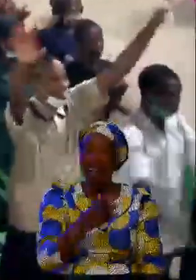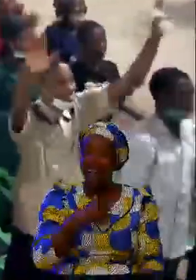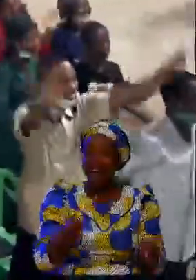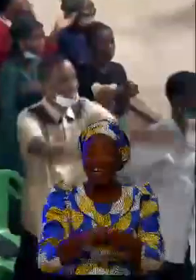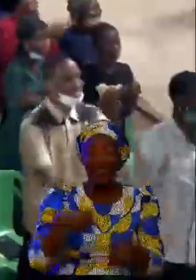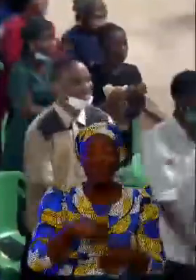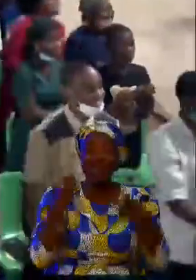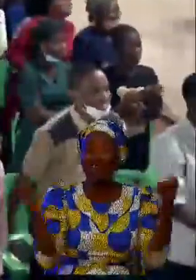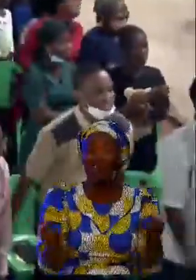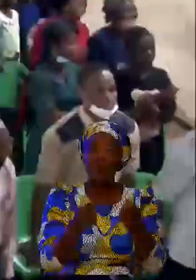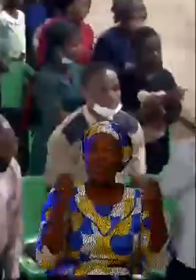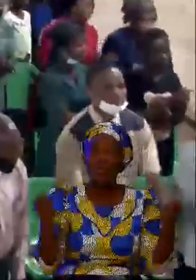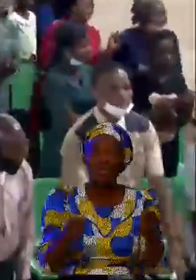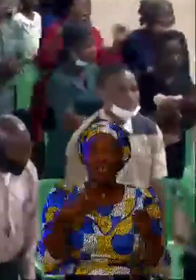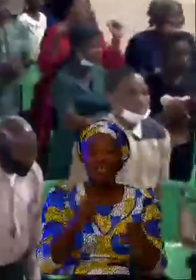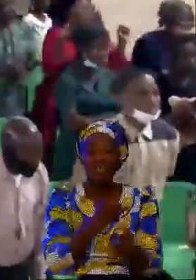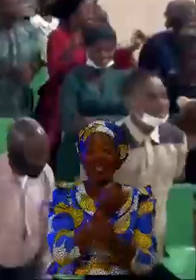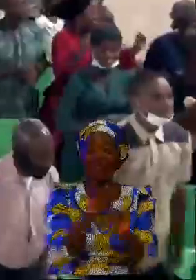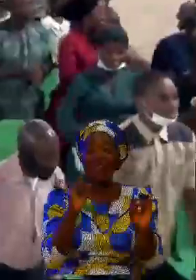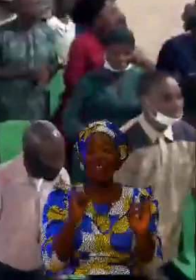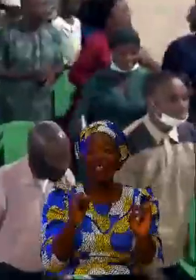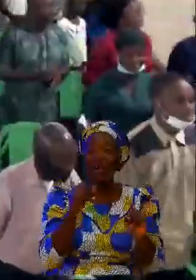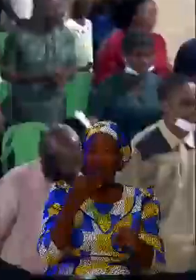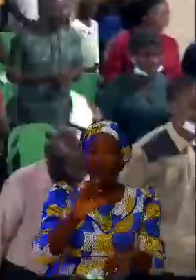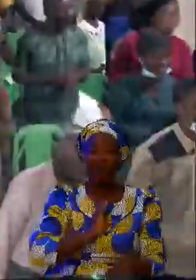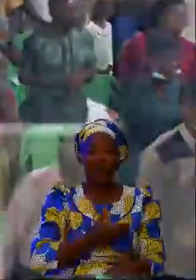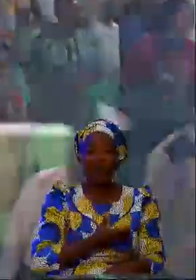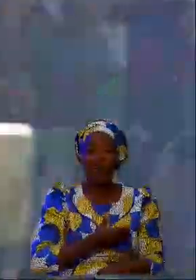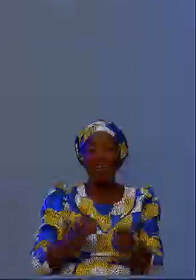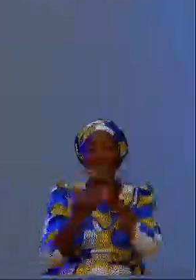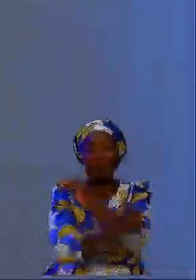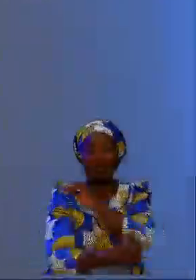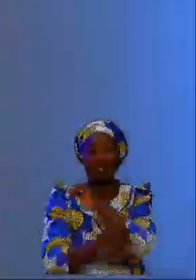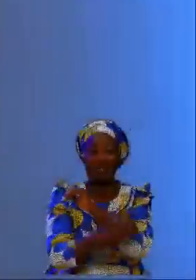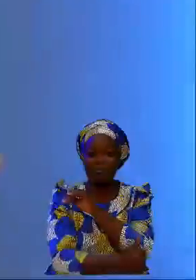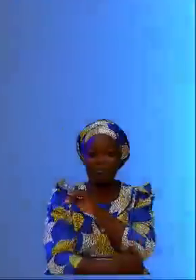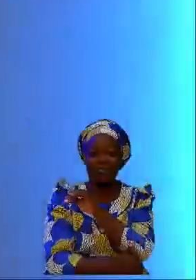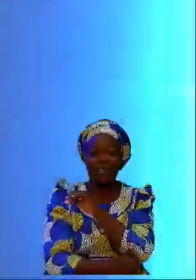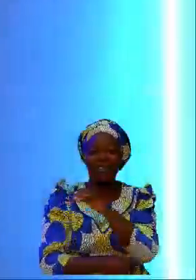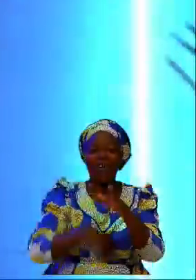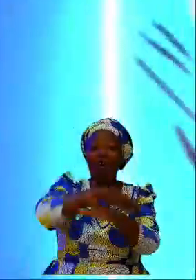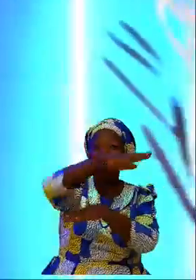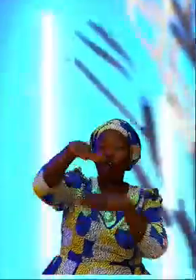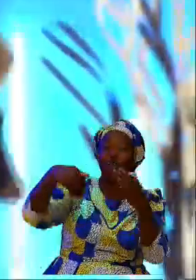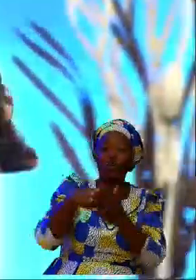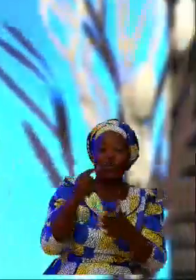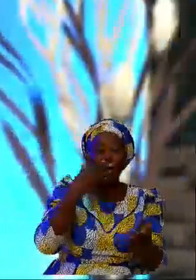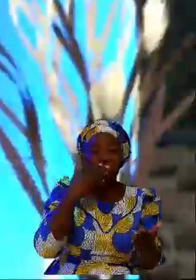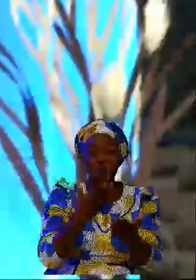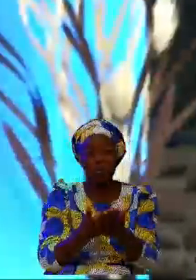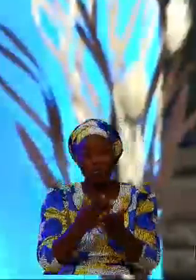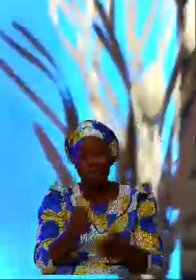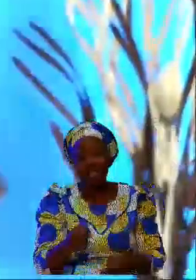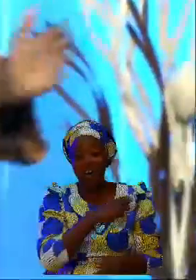Anywhere, everywhere. And as we celebrate the independence of our